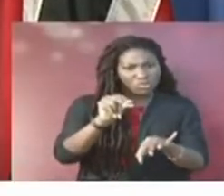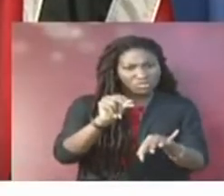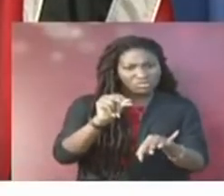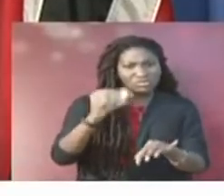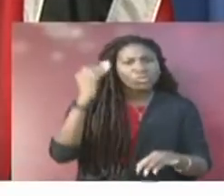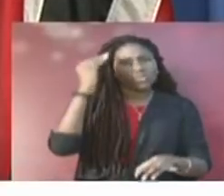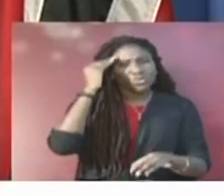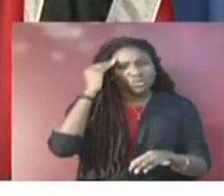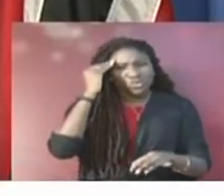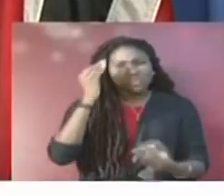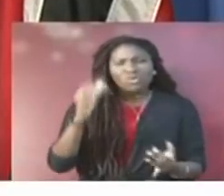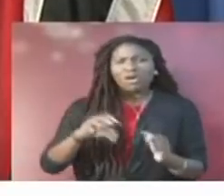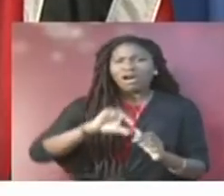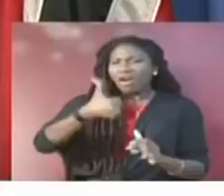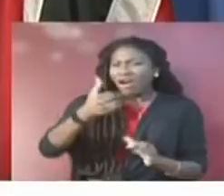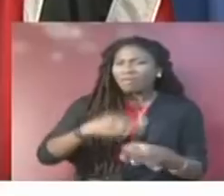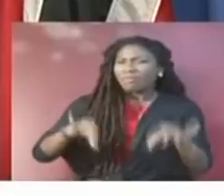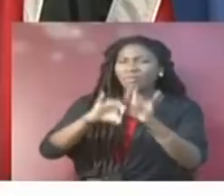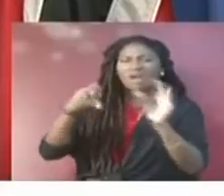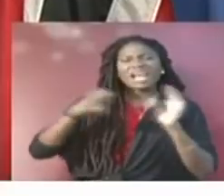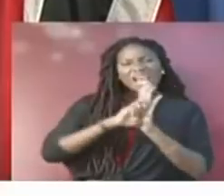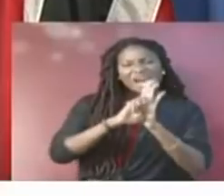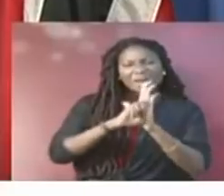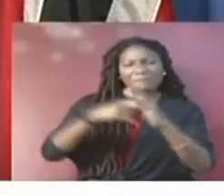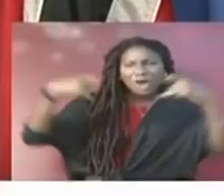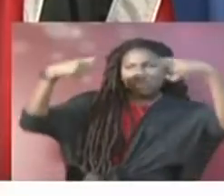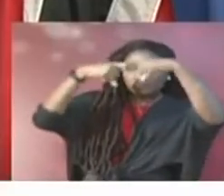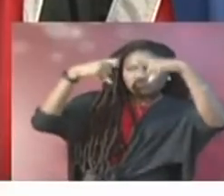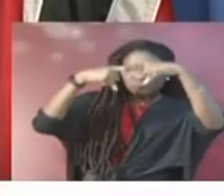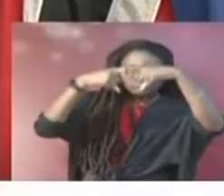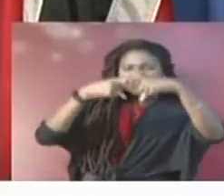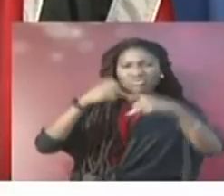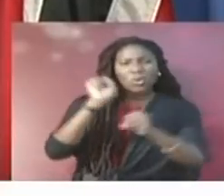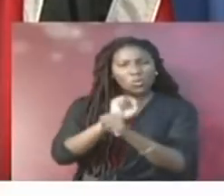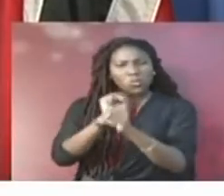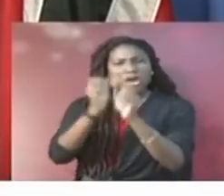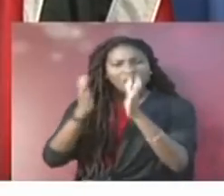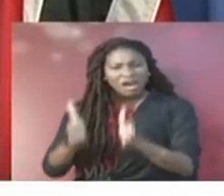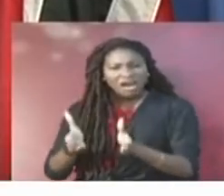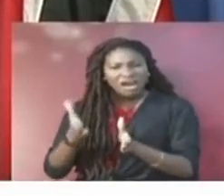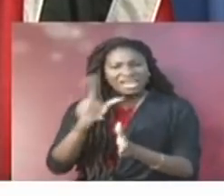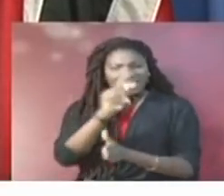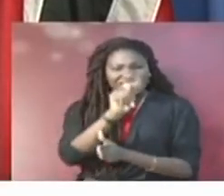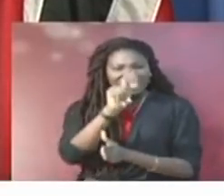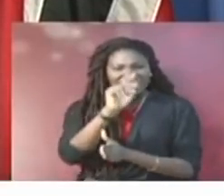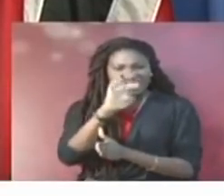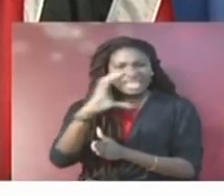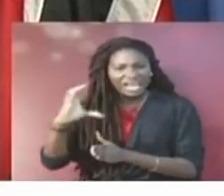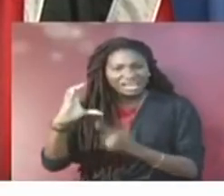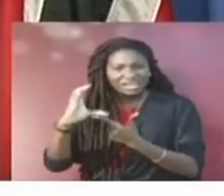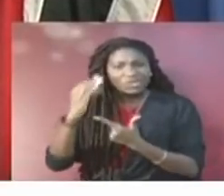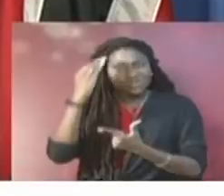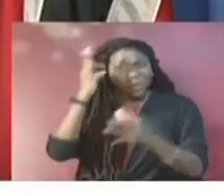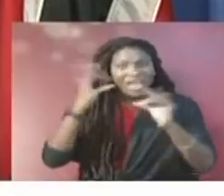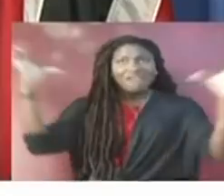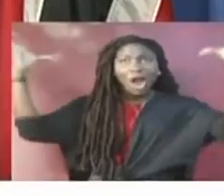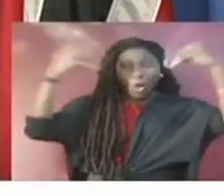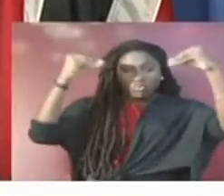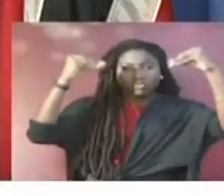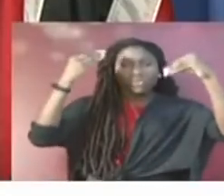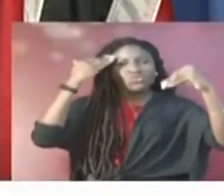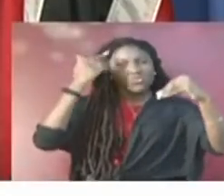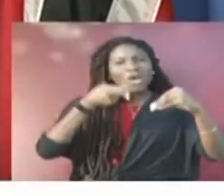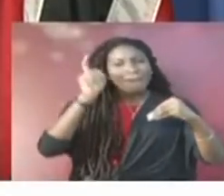workers, they're out there all the time keeping us with power. You know what happens the minute the power goes. So they're out